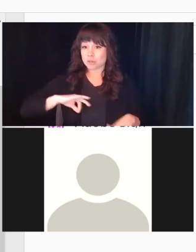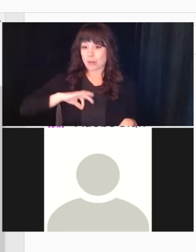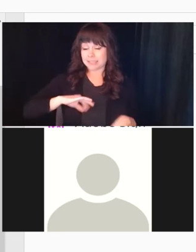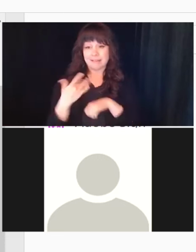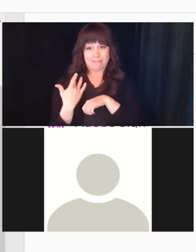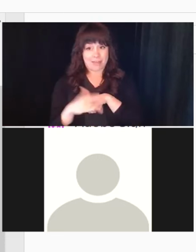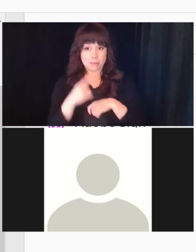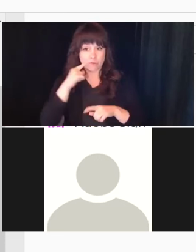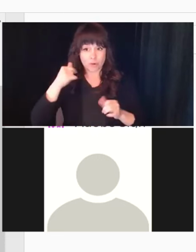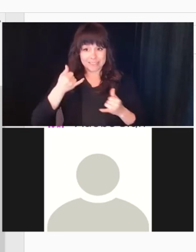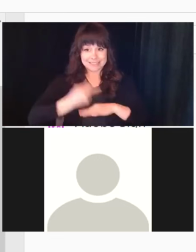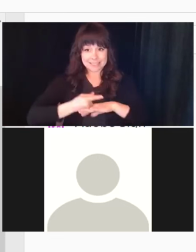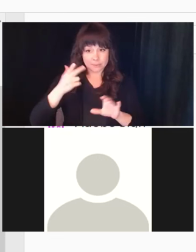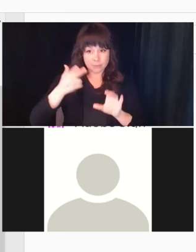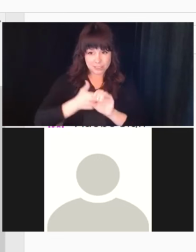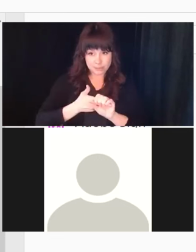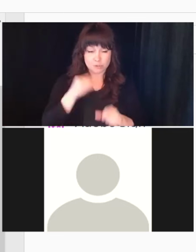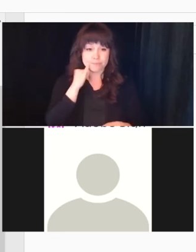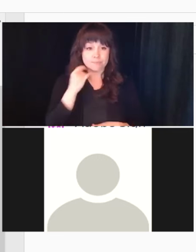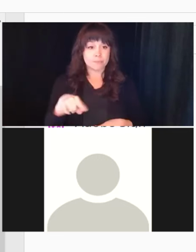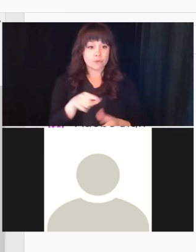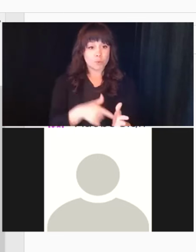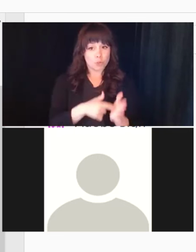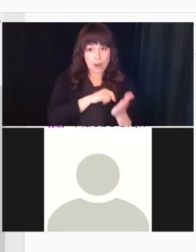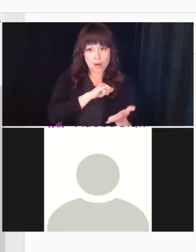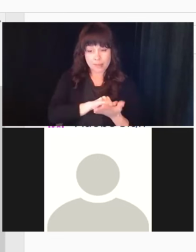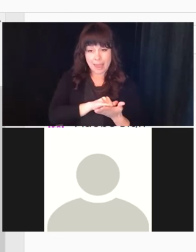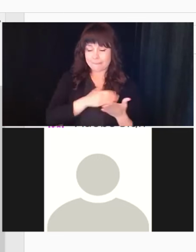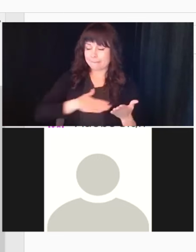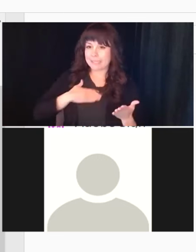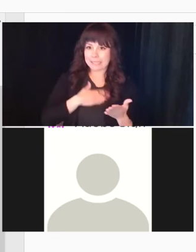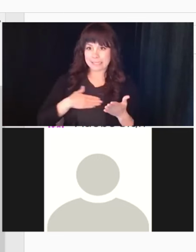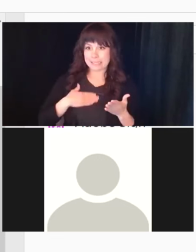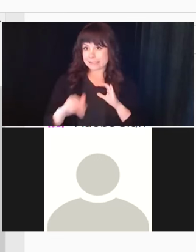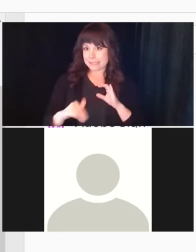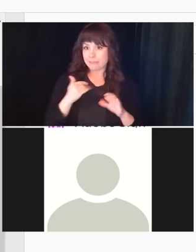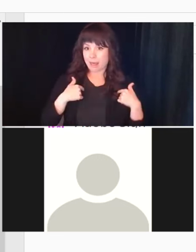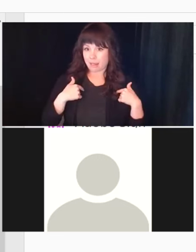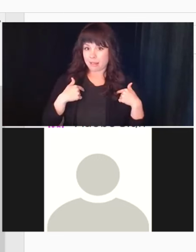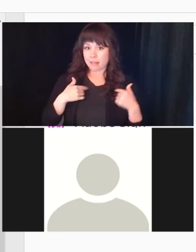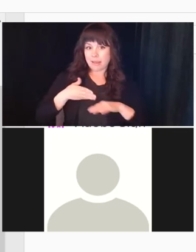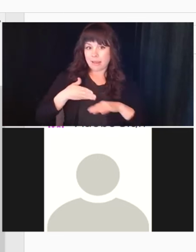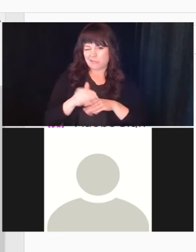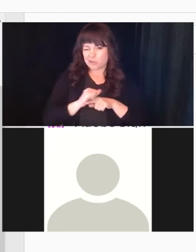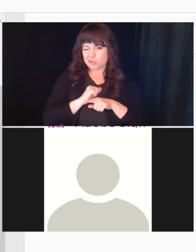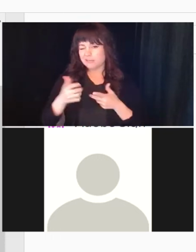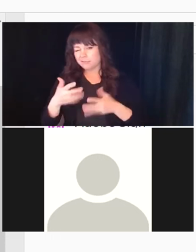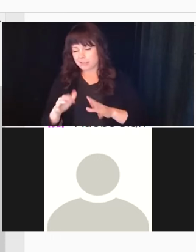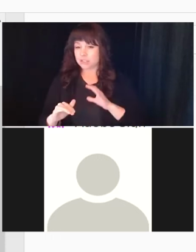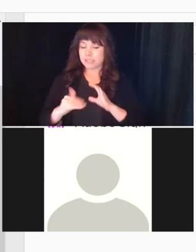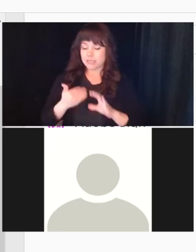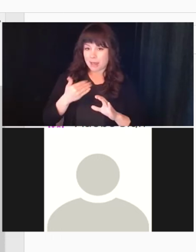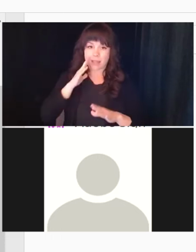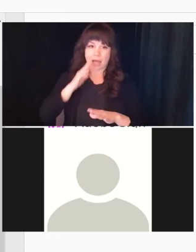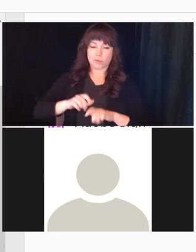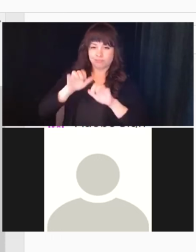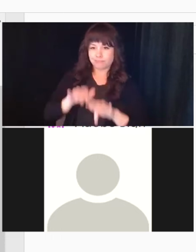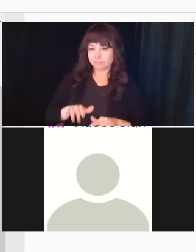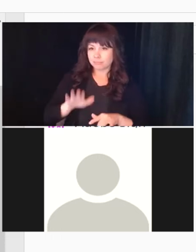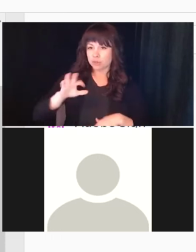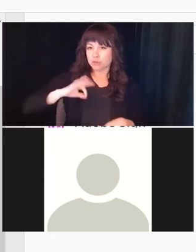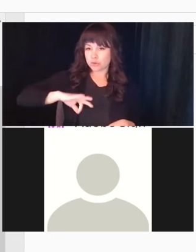that you require, you can shoot me an email after the training and I will make sure that those get logged in for you. I'll go ahead and put